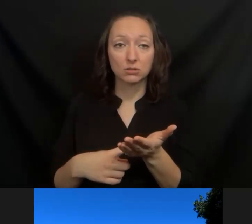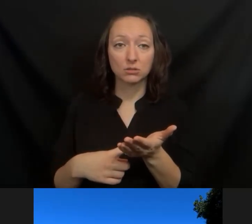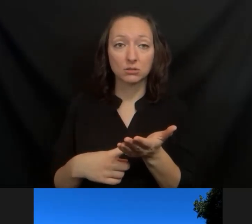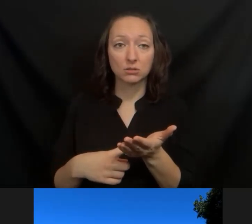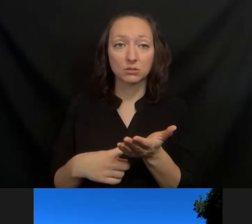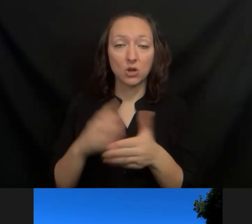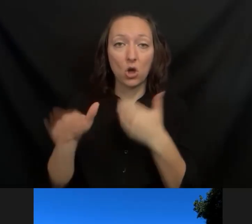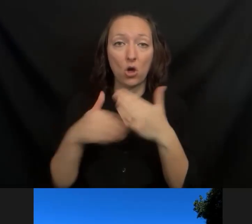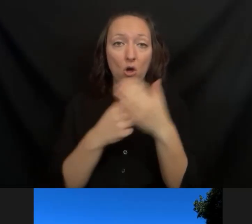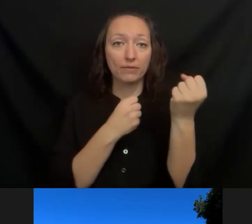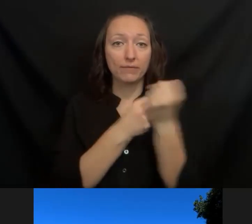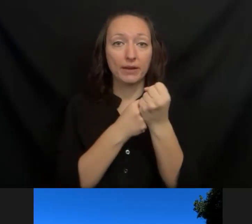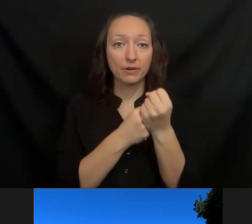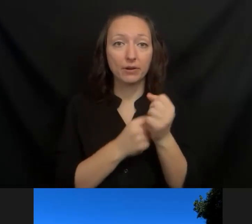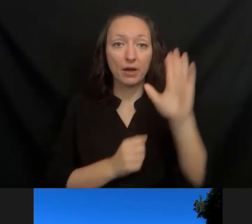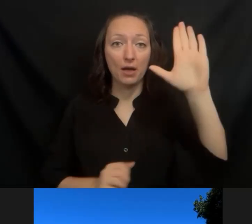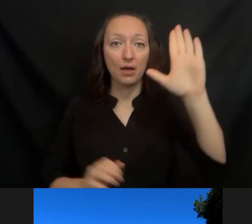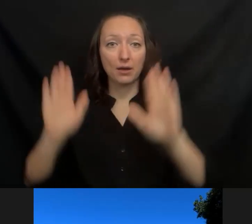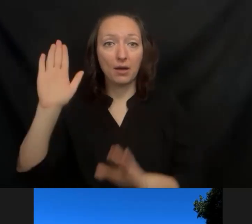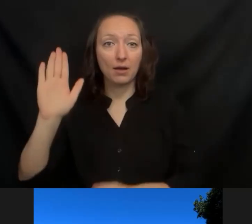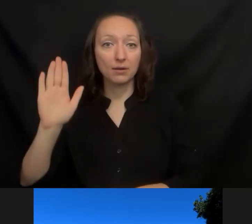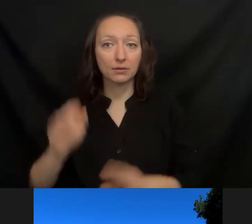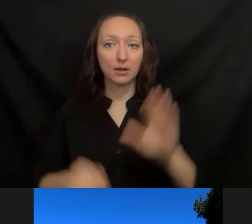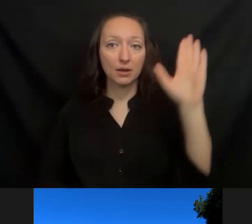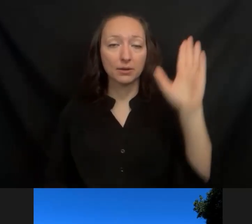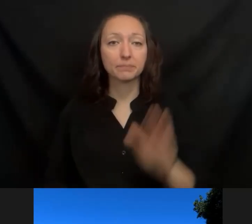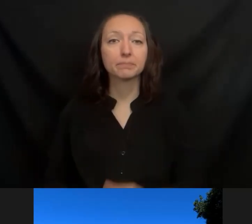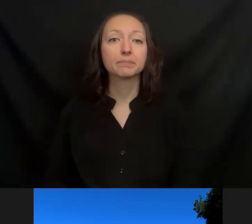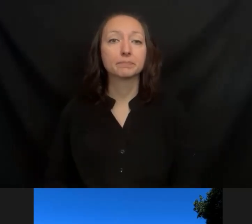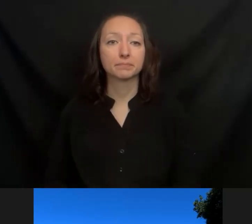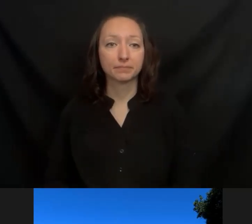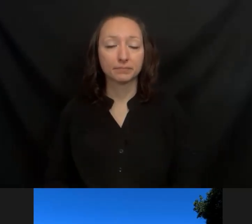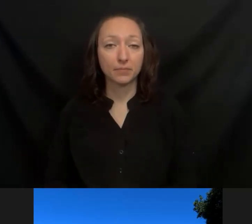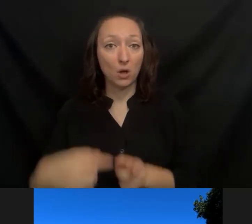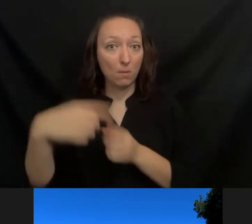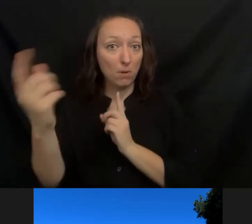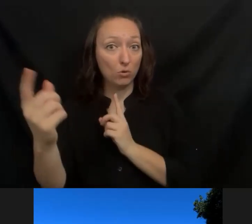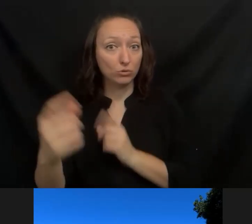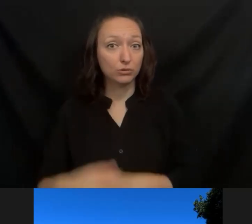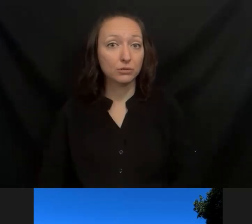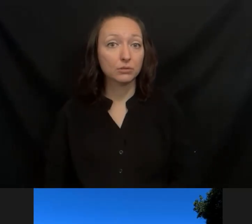All in favor? Aye. Aye. Opposed?